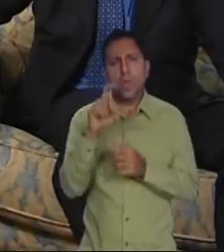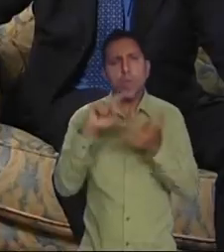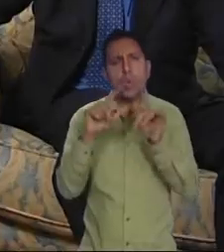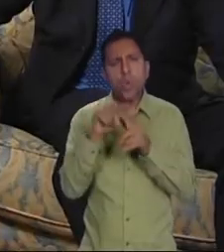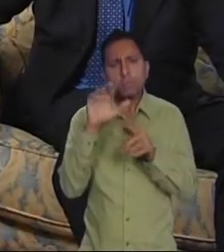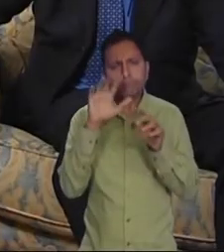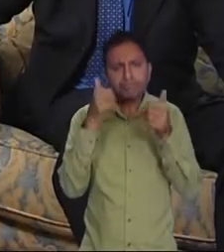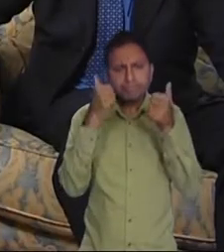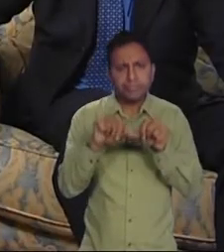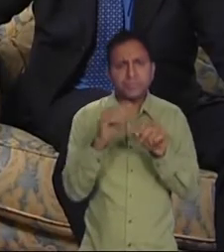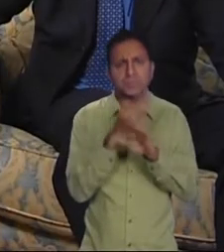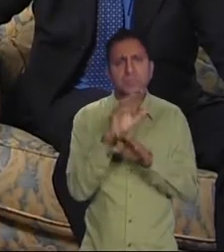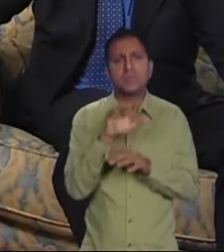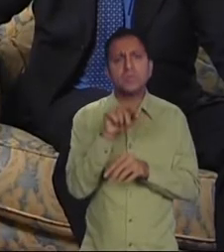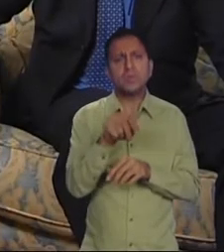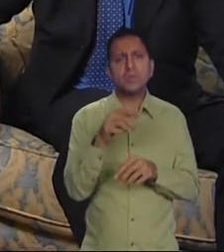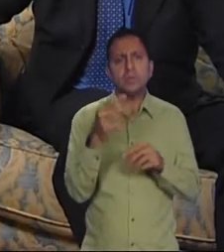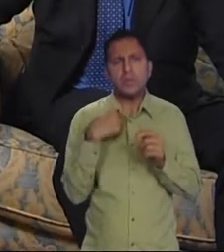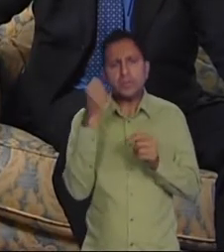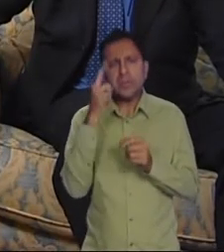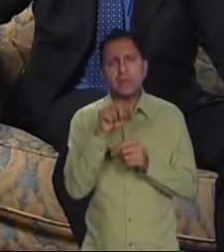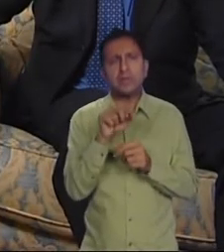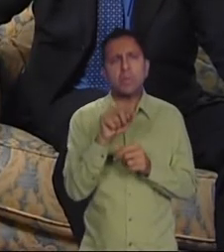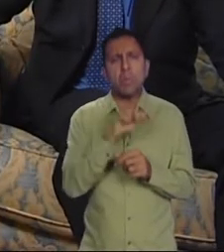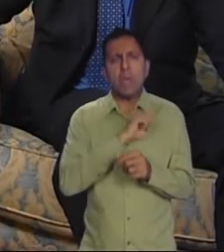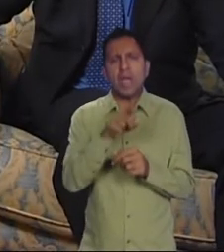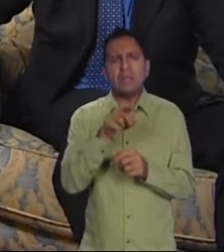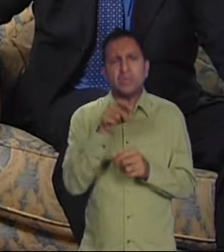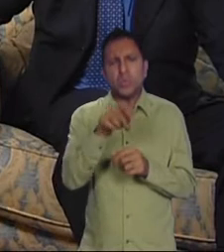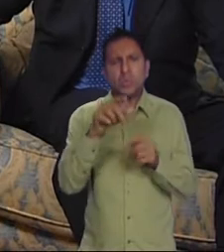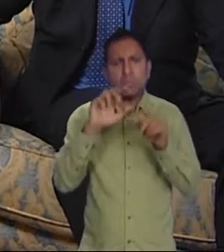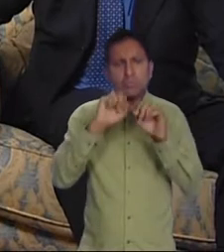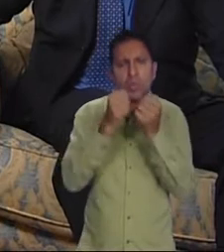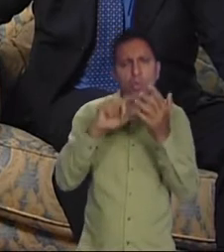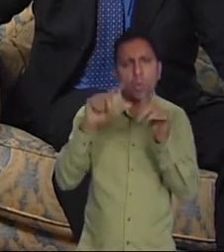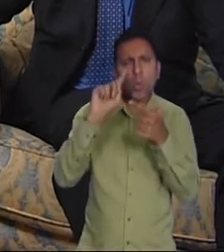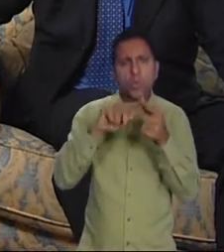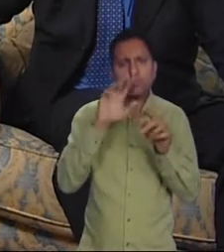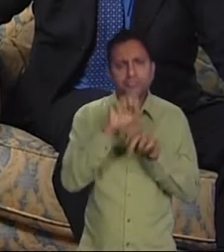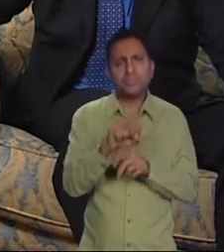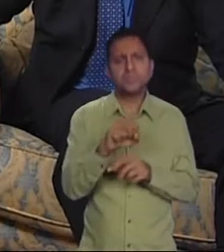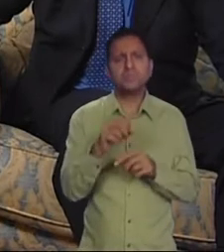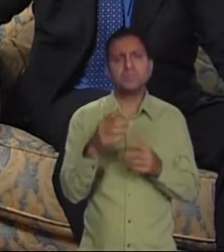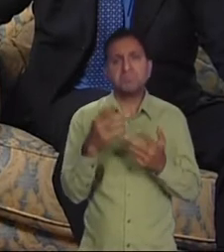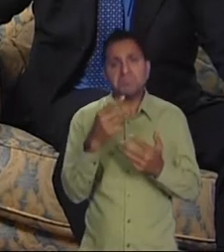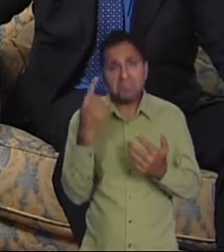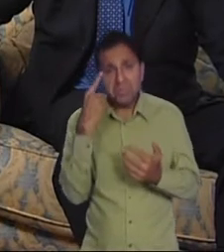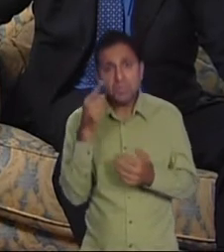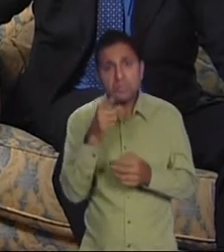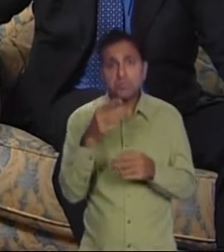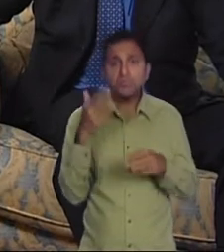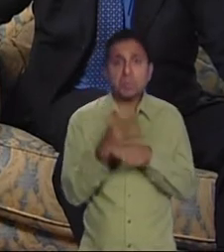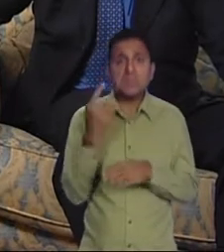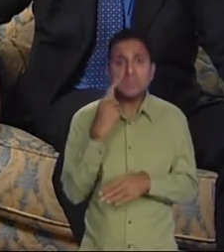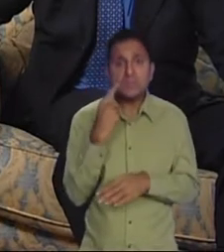the context and why you're breaking the codes that you have to break? Because presumably that would make your job a lot easier because, you know, an element